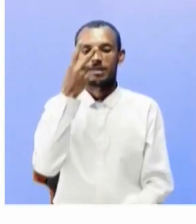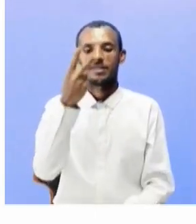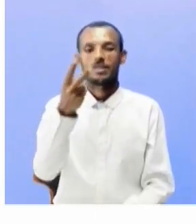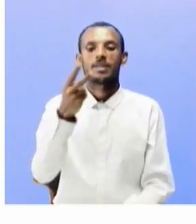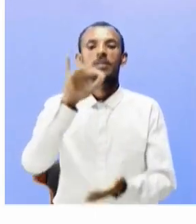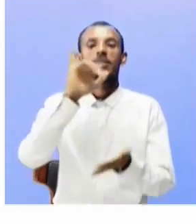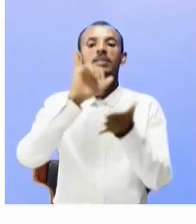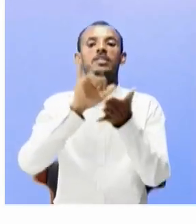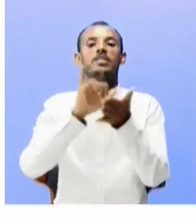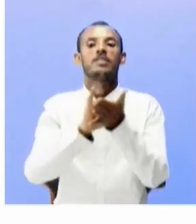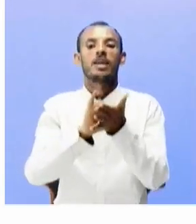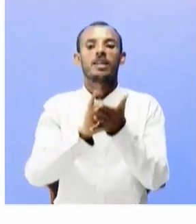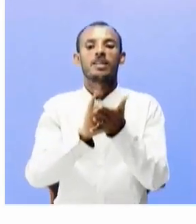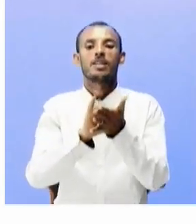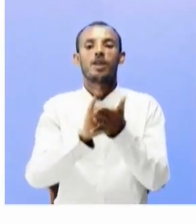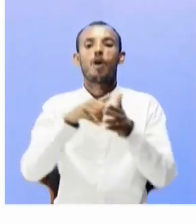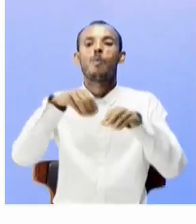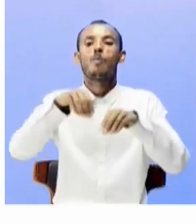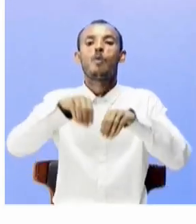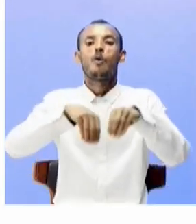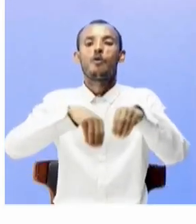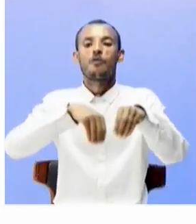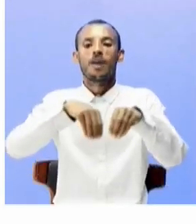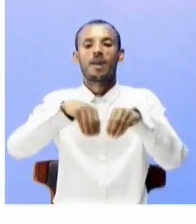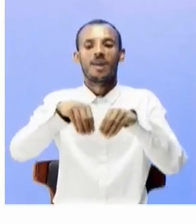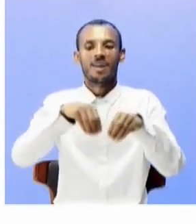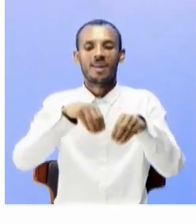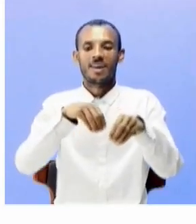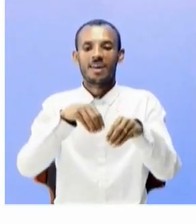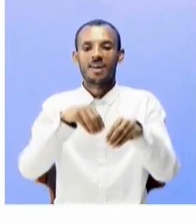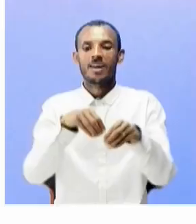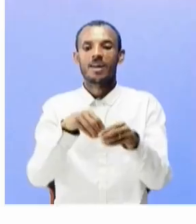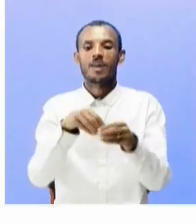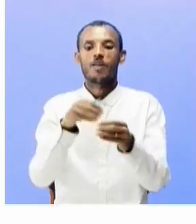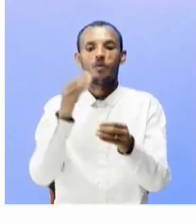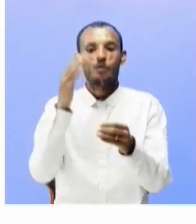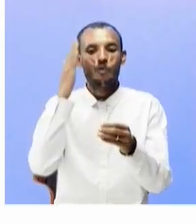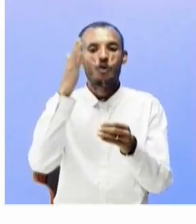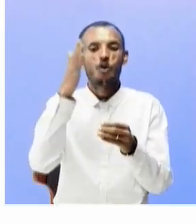that moving forward